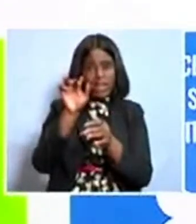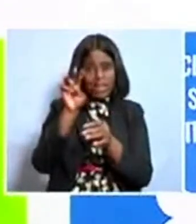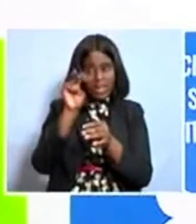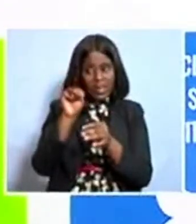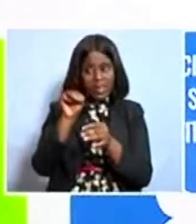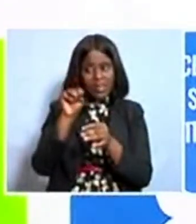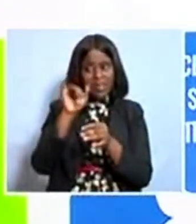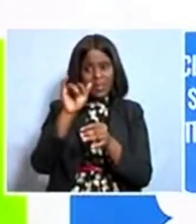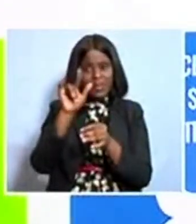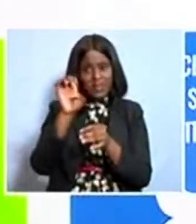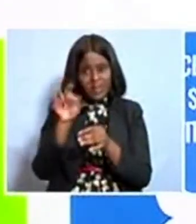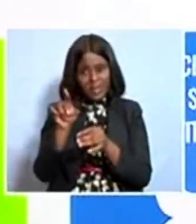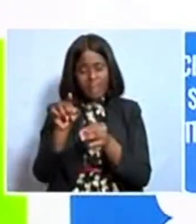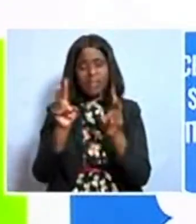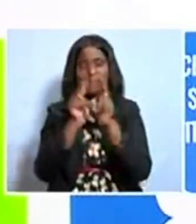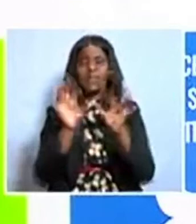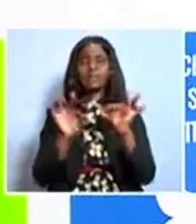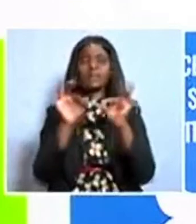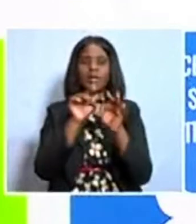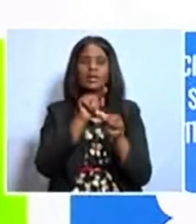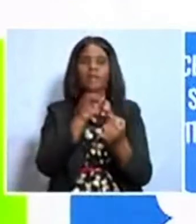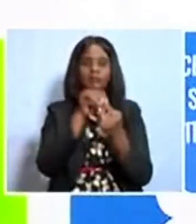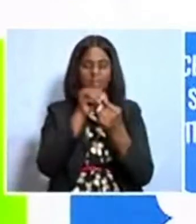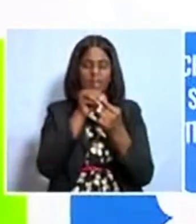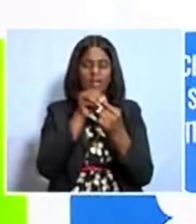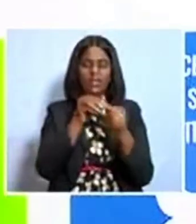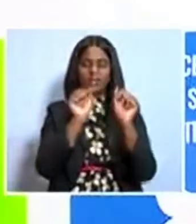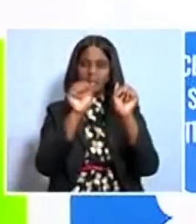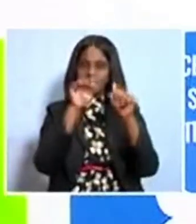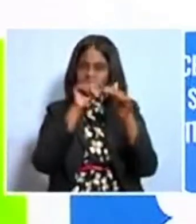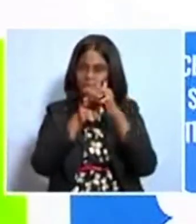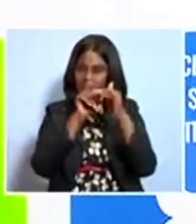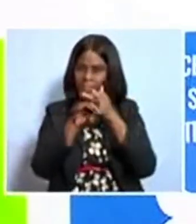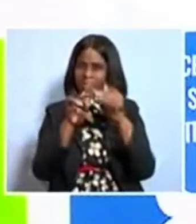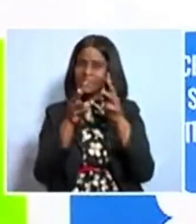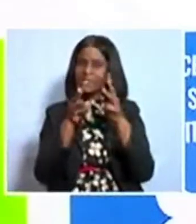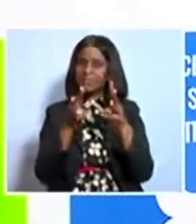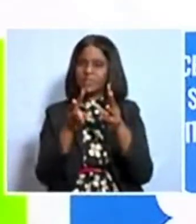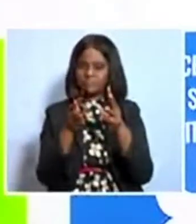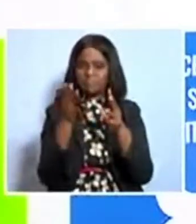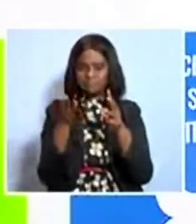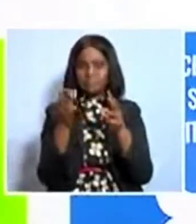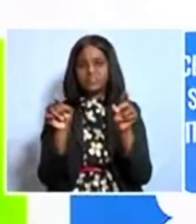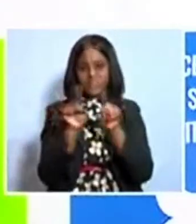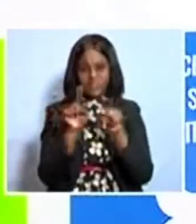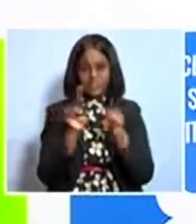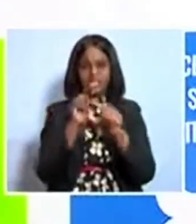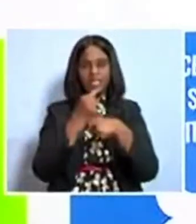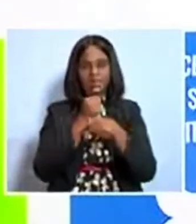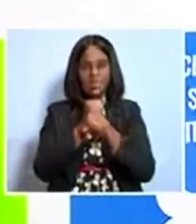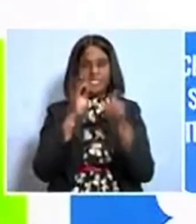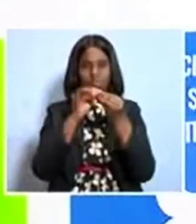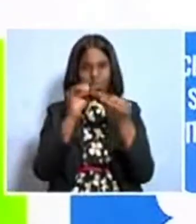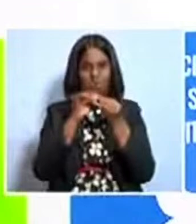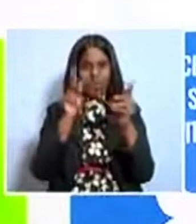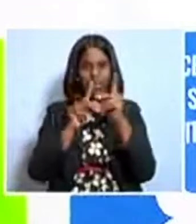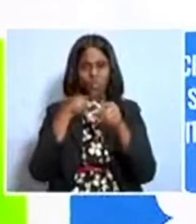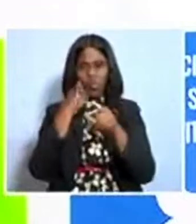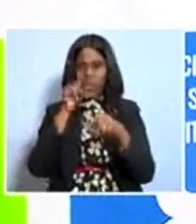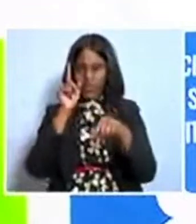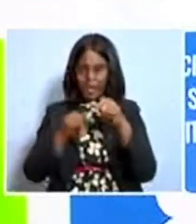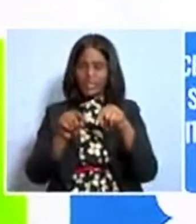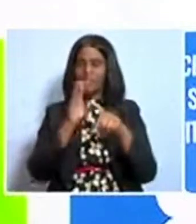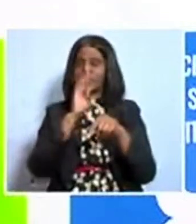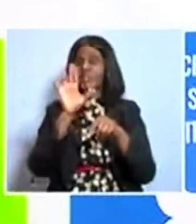So it's really key in terms of, especially from an accessibility point of view, in enabling more people who may not be physically present